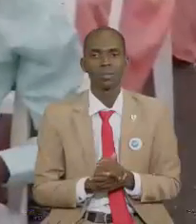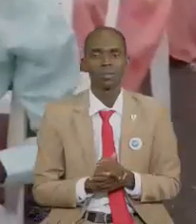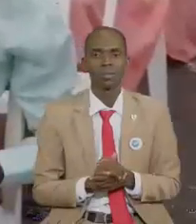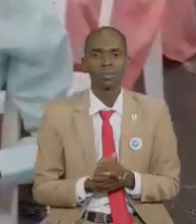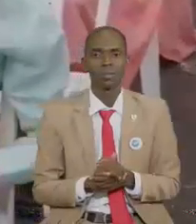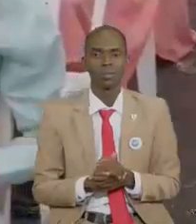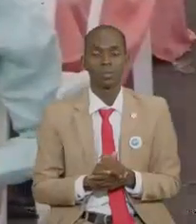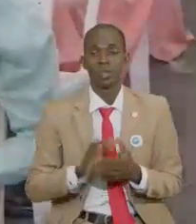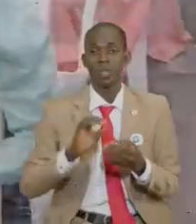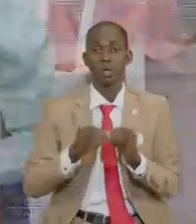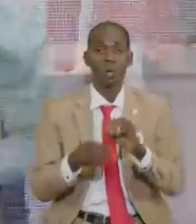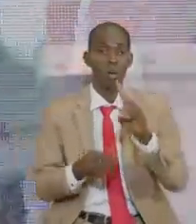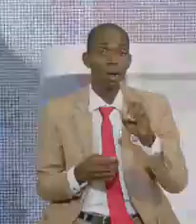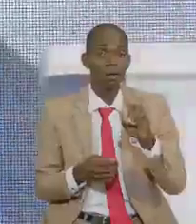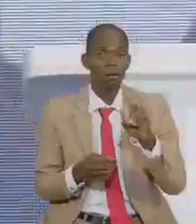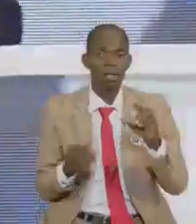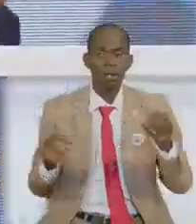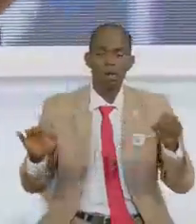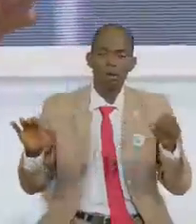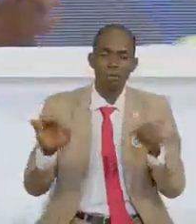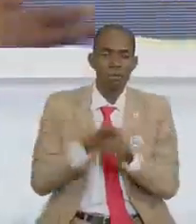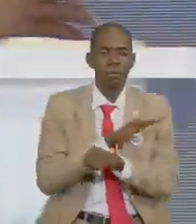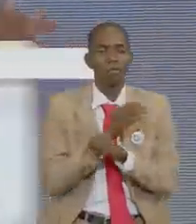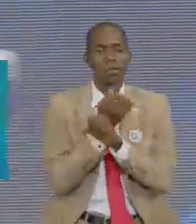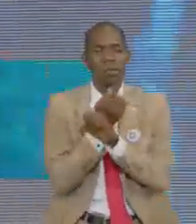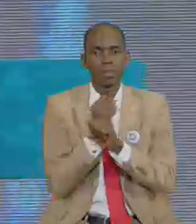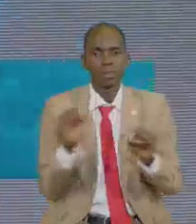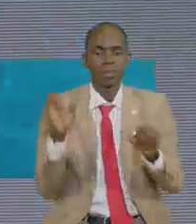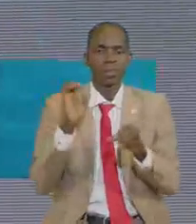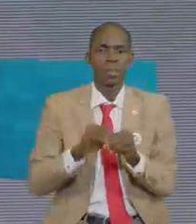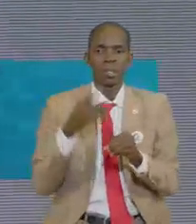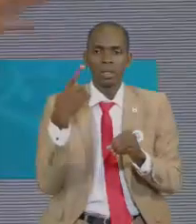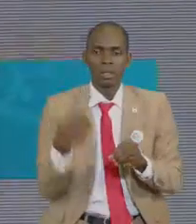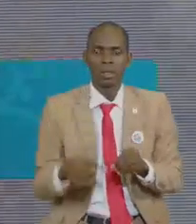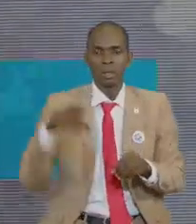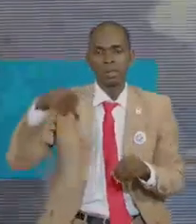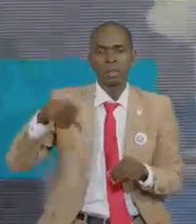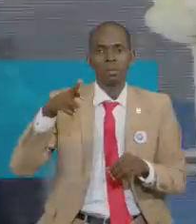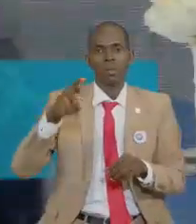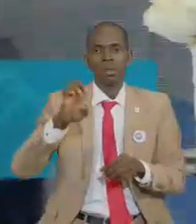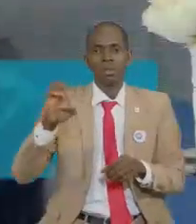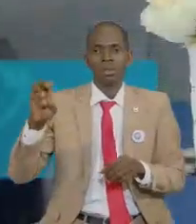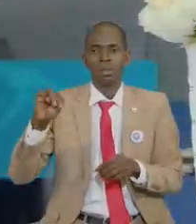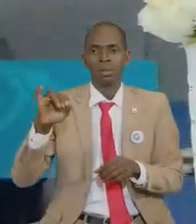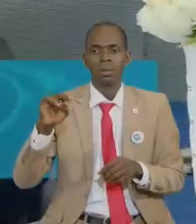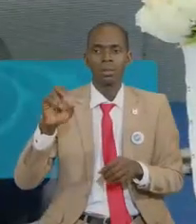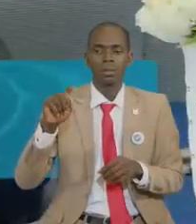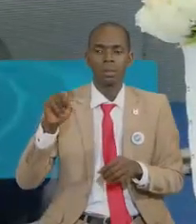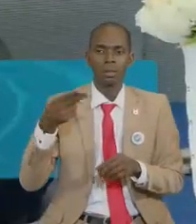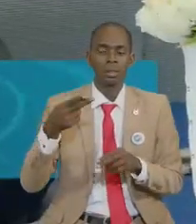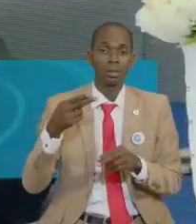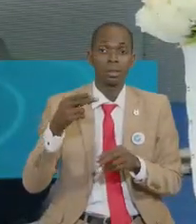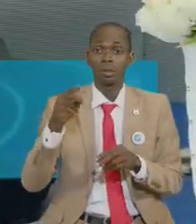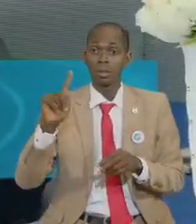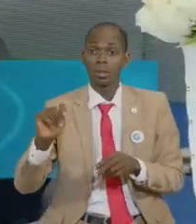Number one, full salvation in the preeminent name of Jesus.